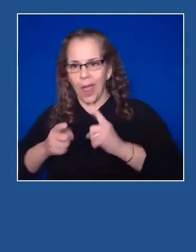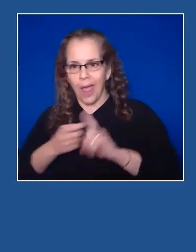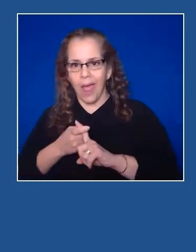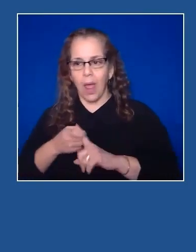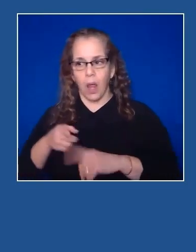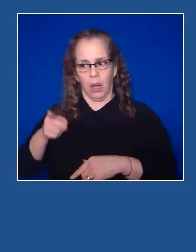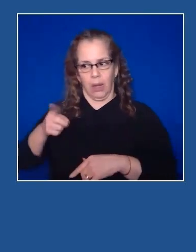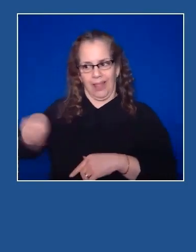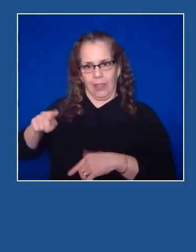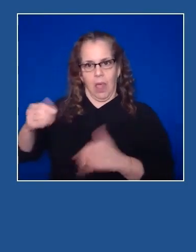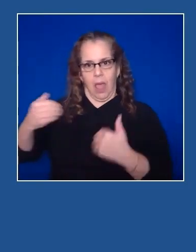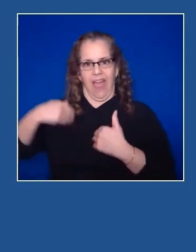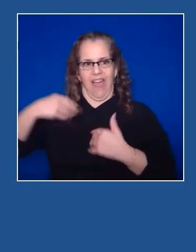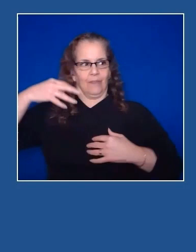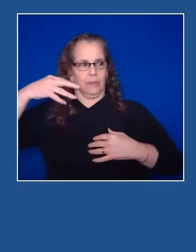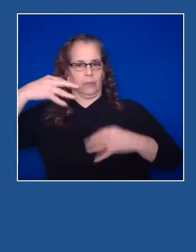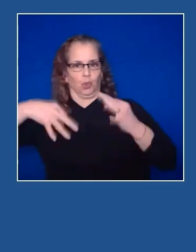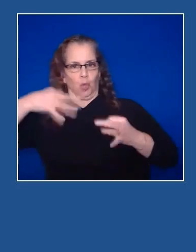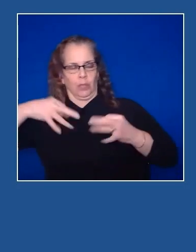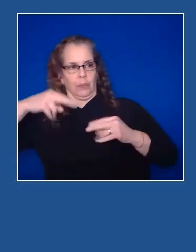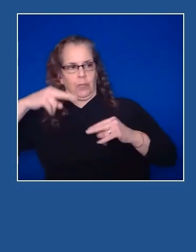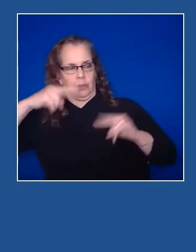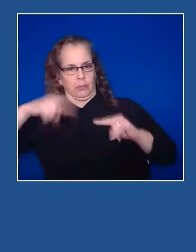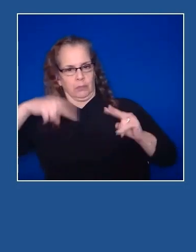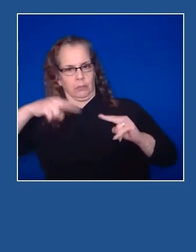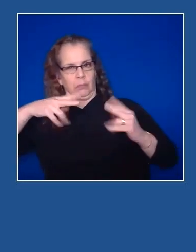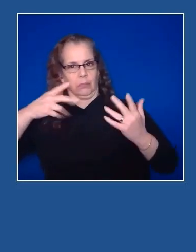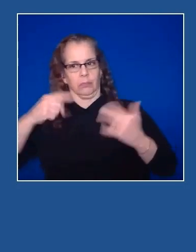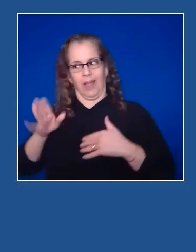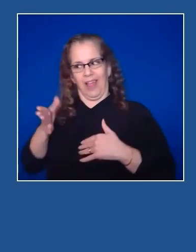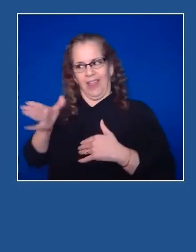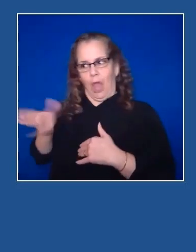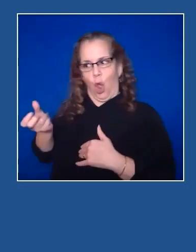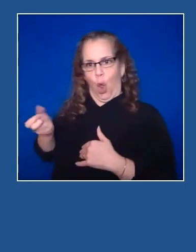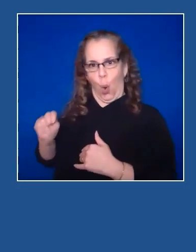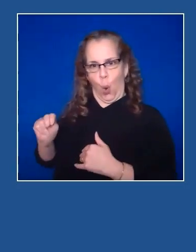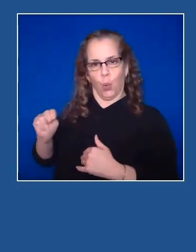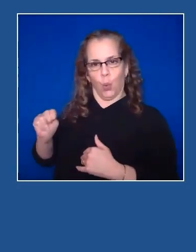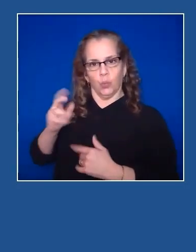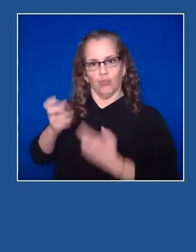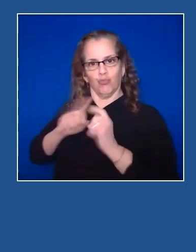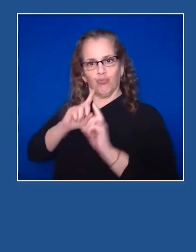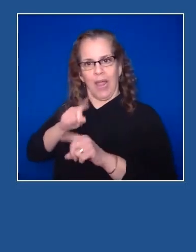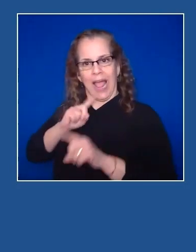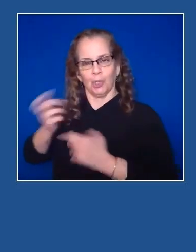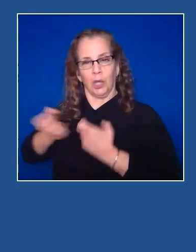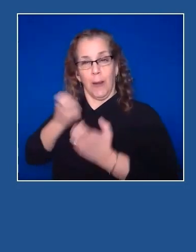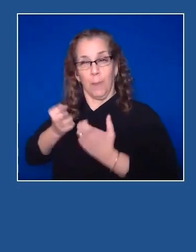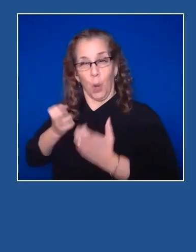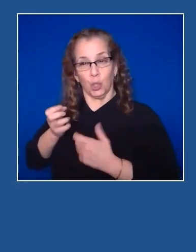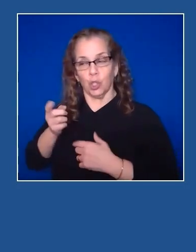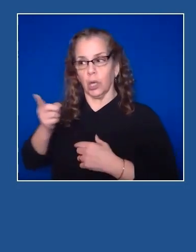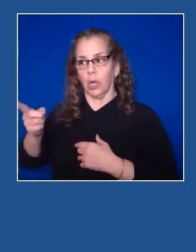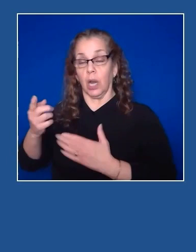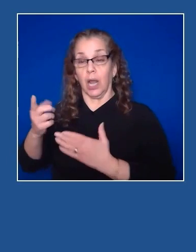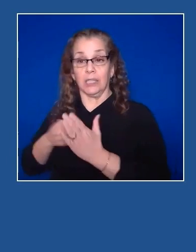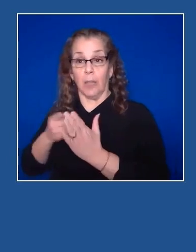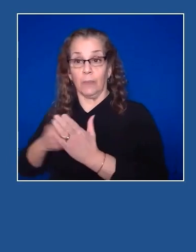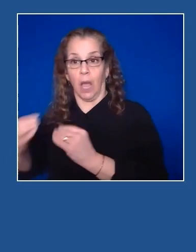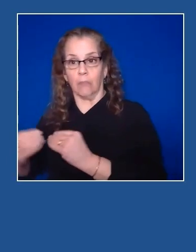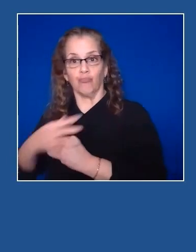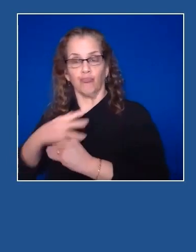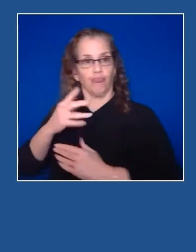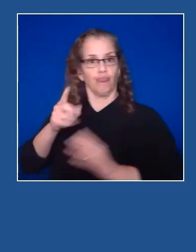have their own vulnerabilities. They have their own emotional reactions that make it easier or harder to be